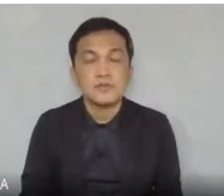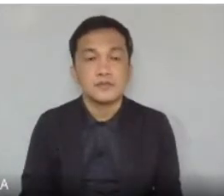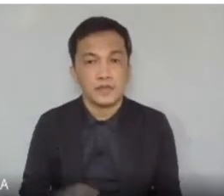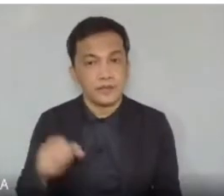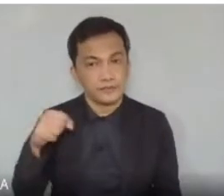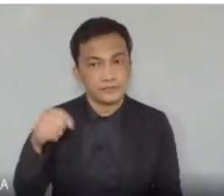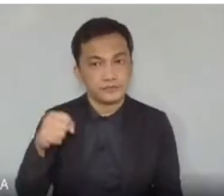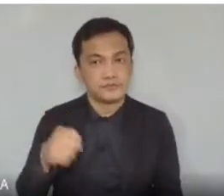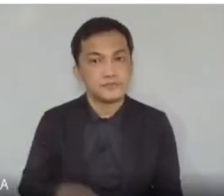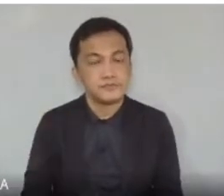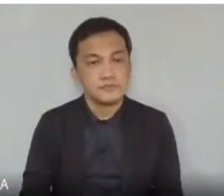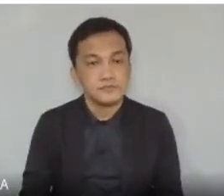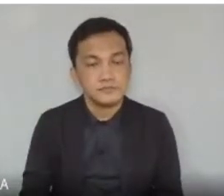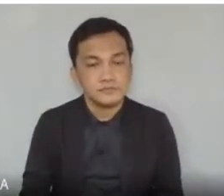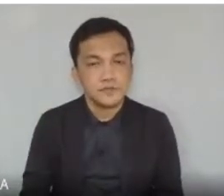I'm sorry.